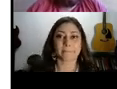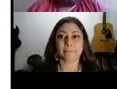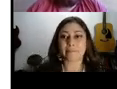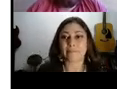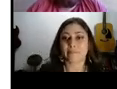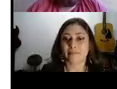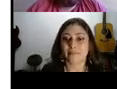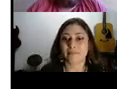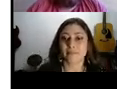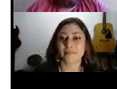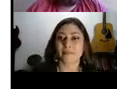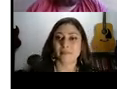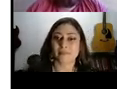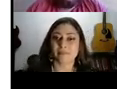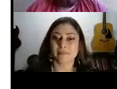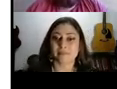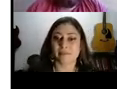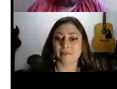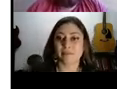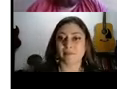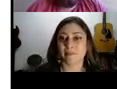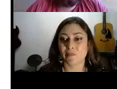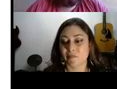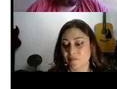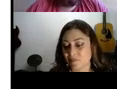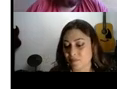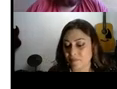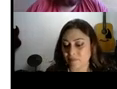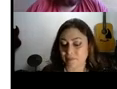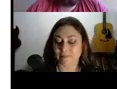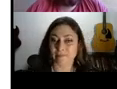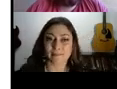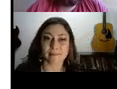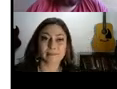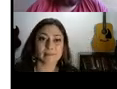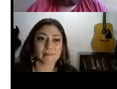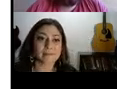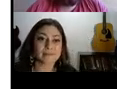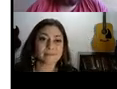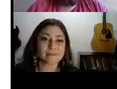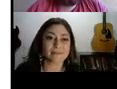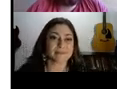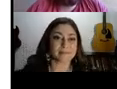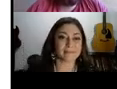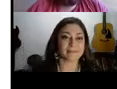then now I believe we will open it up for questions, correct, Libby?